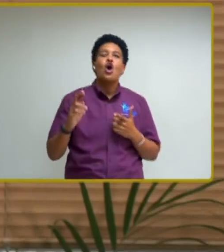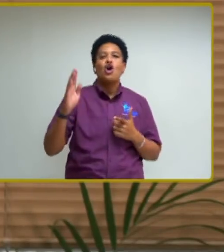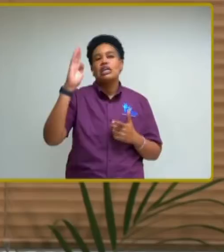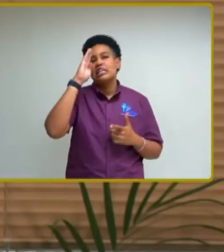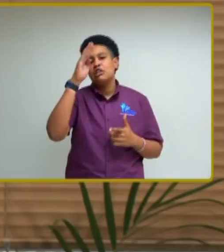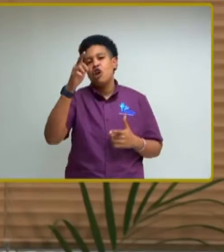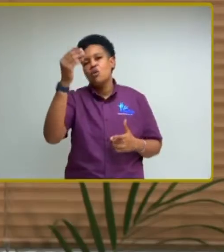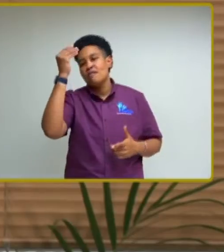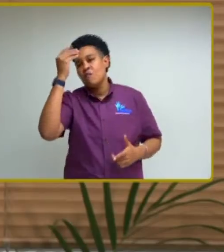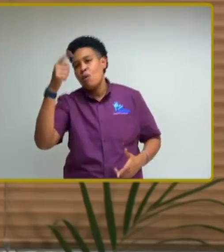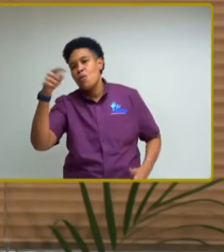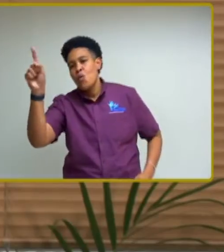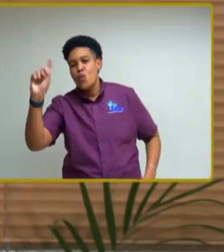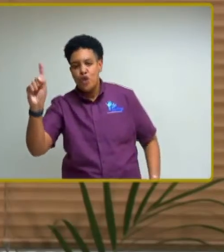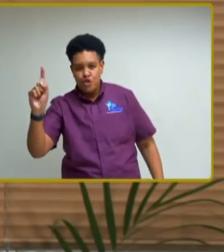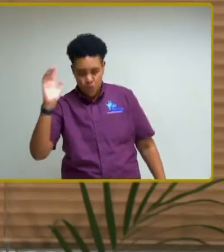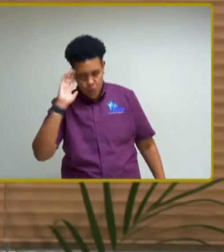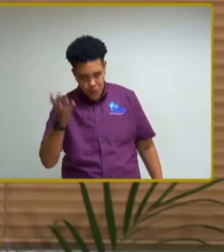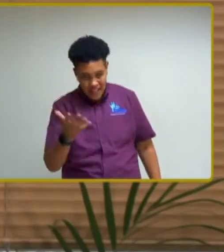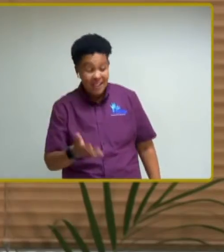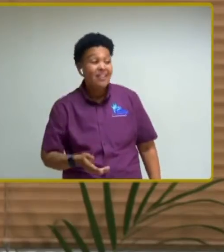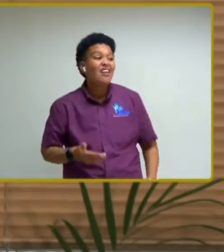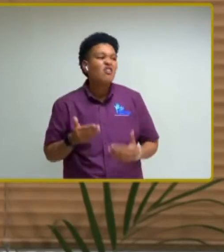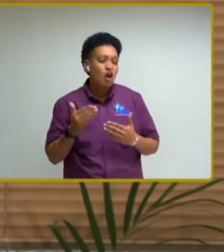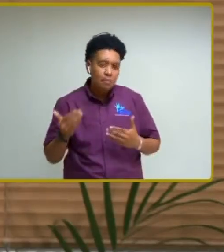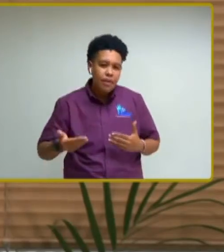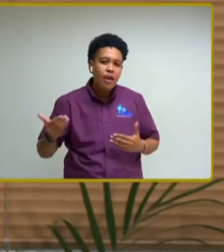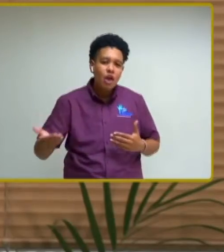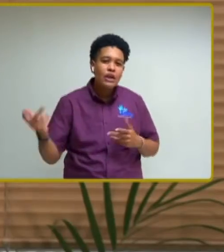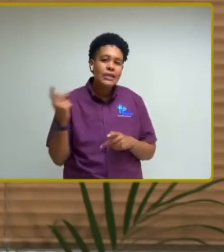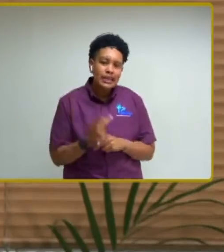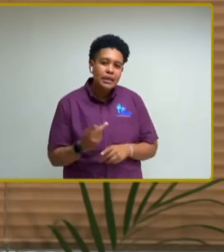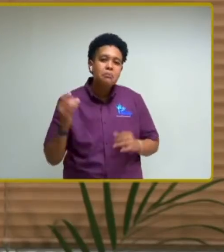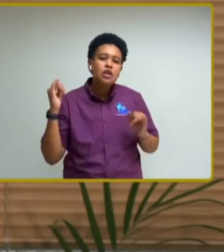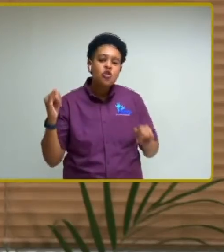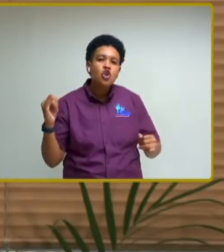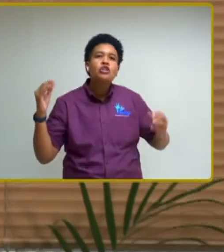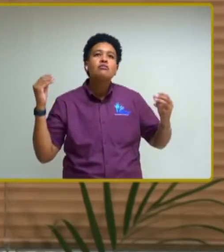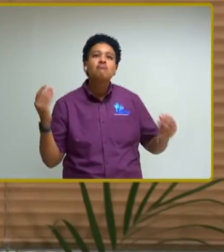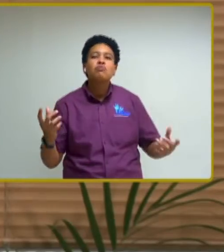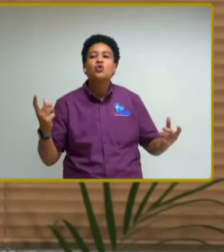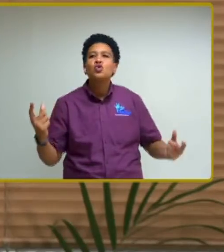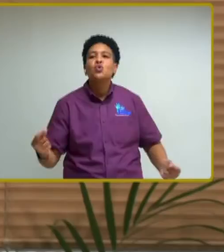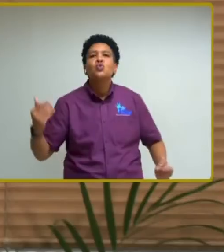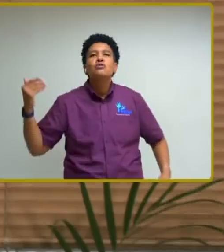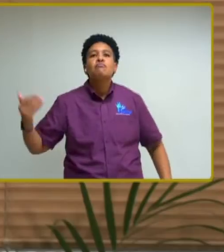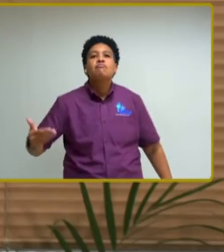directing you as to where else to go. And from there on end, you will get instructions as to